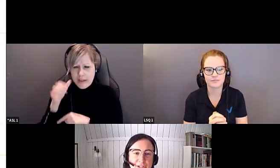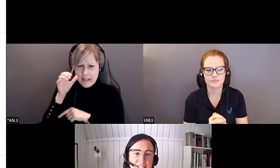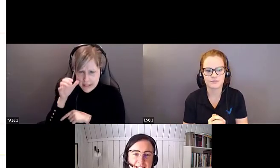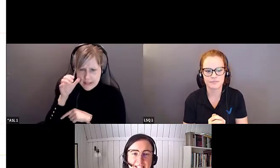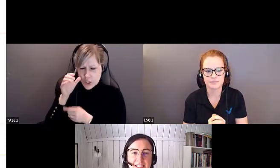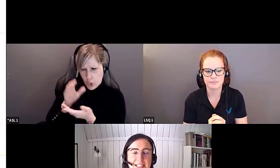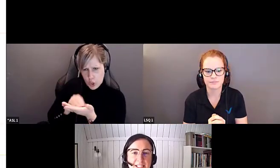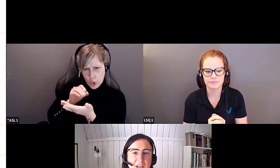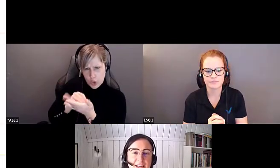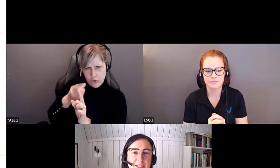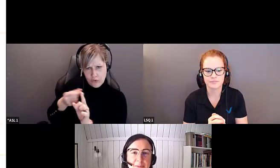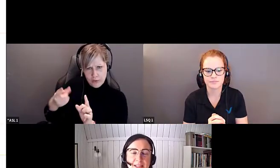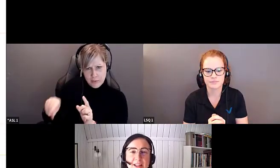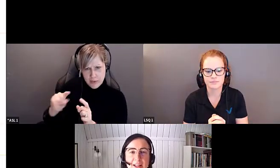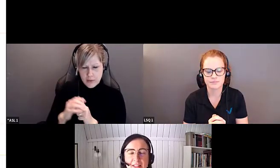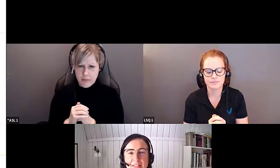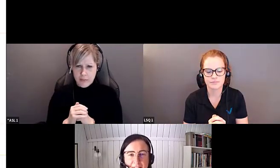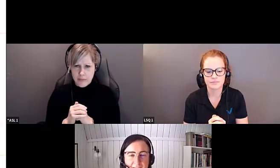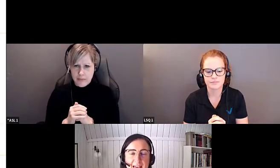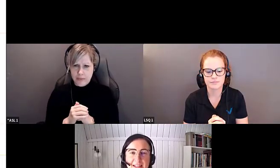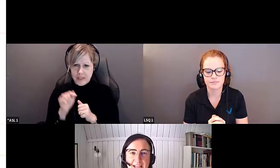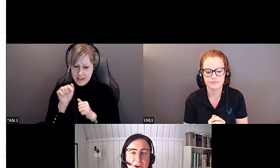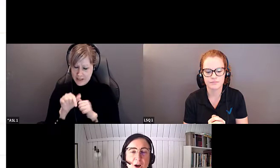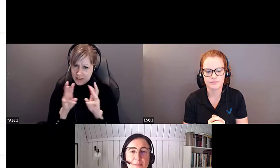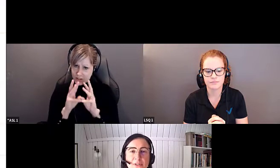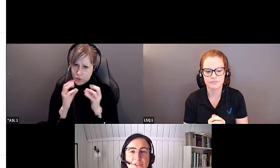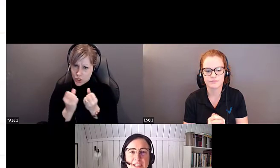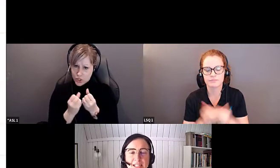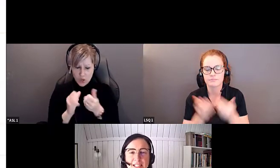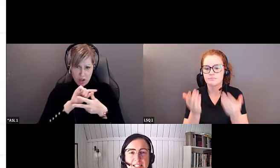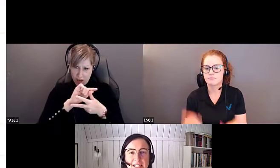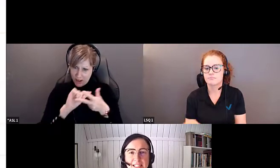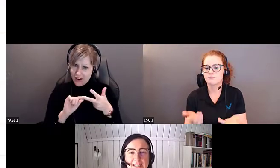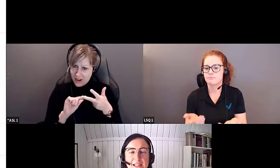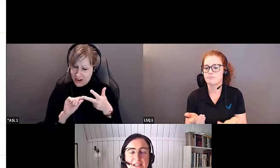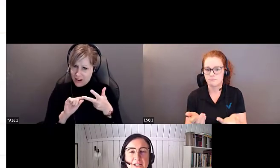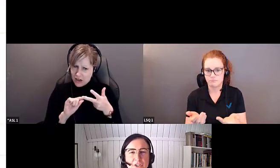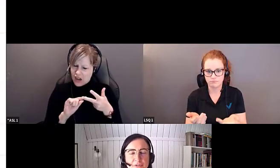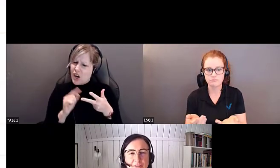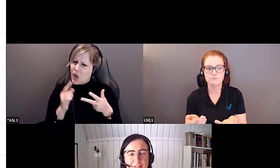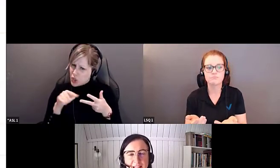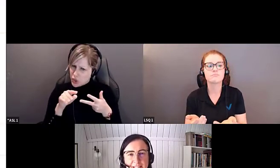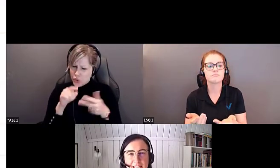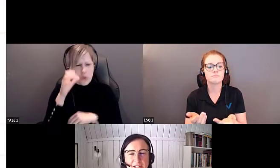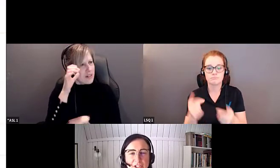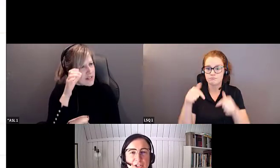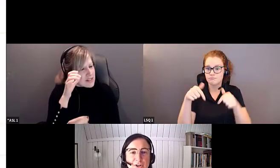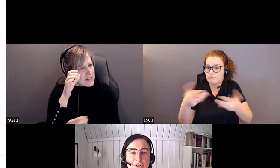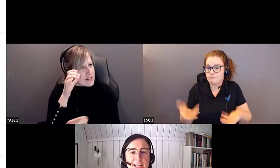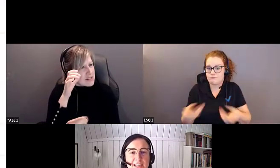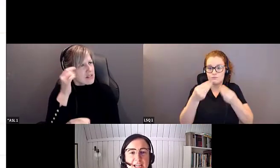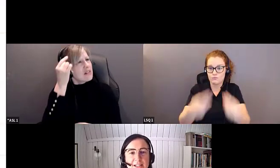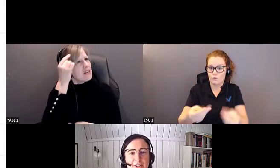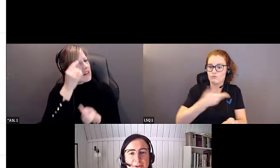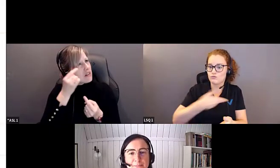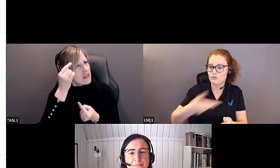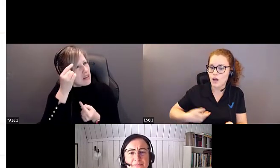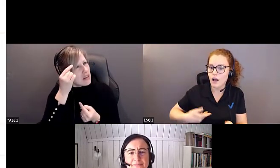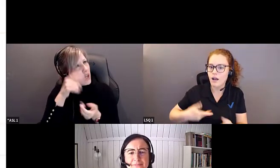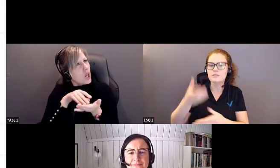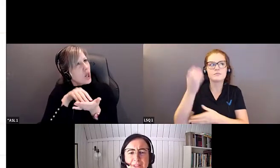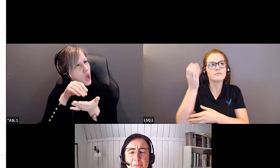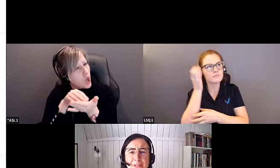This series is designed to be that, an opportunity to listen, to reflect, to learn, and to